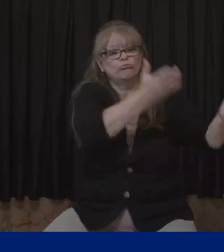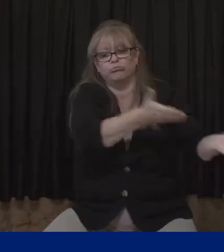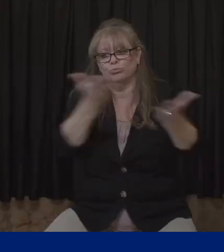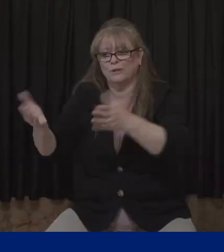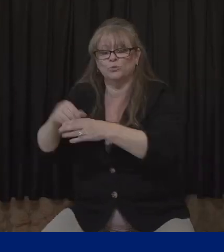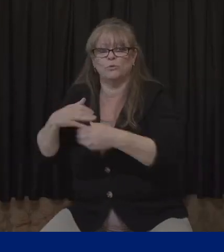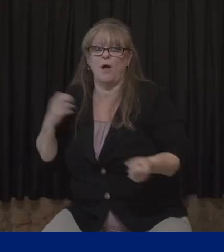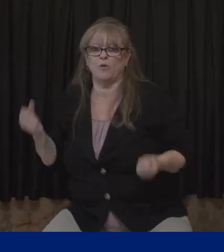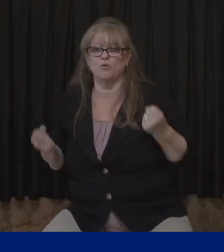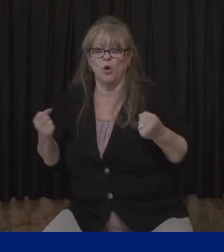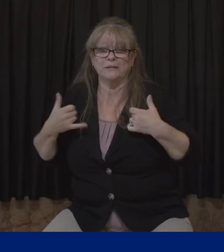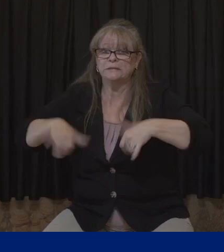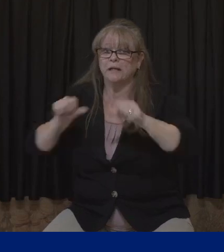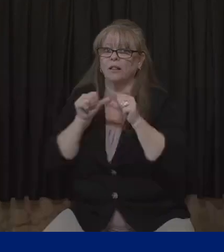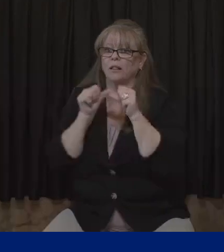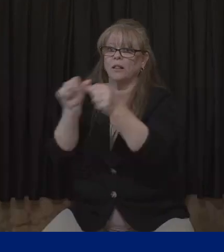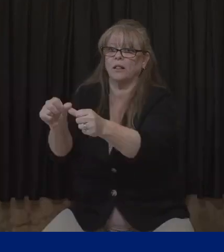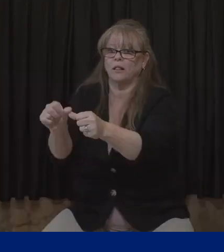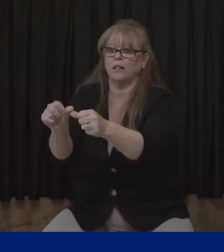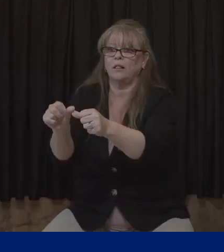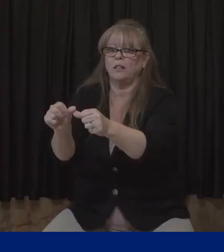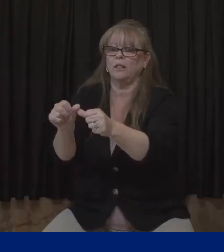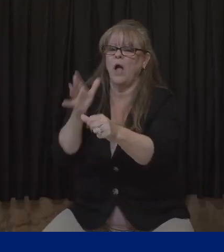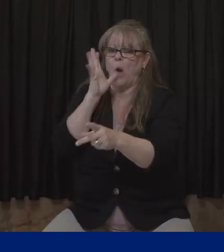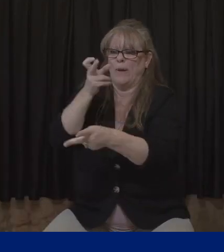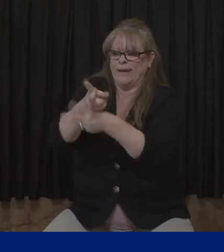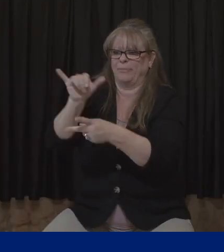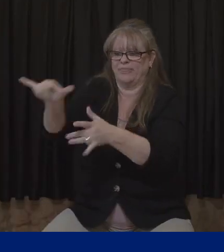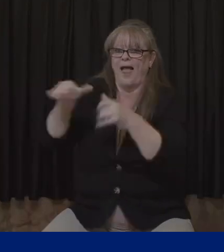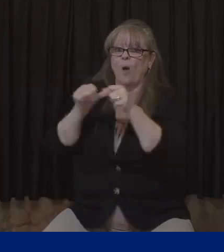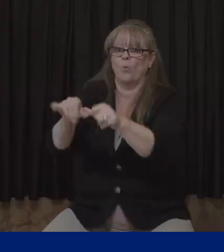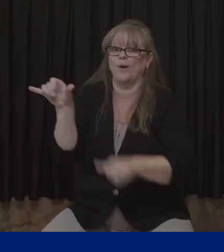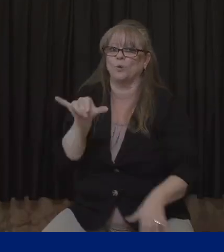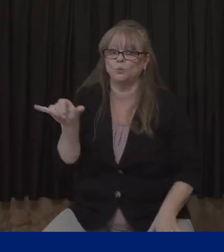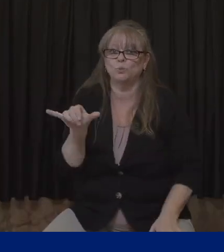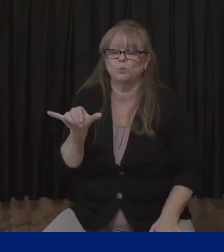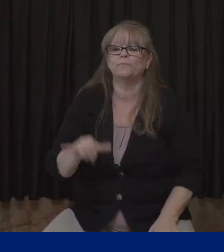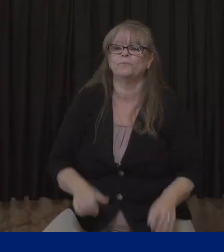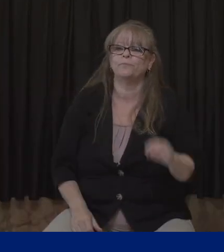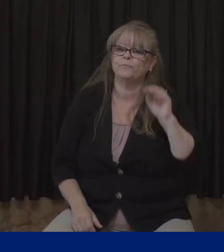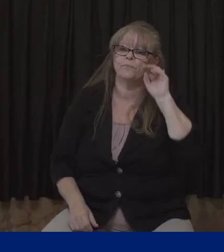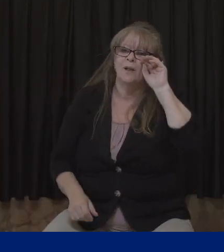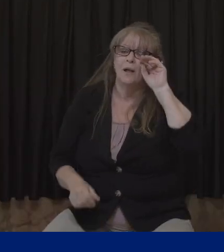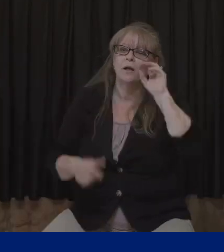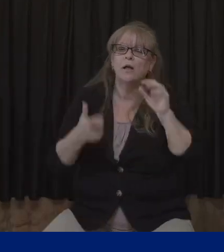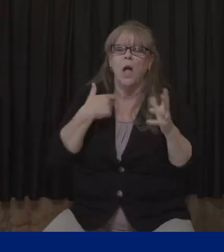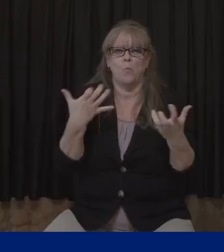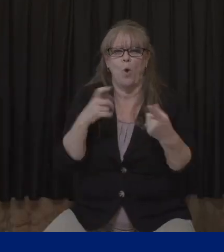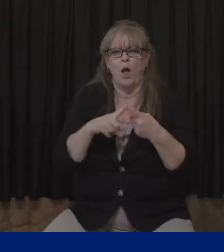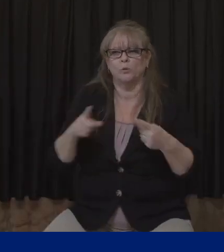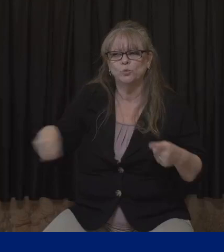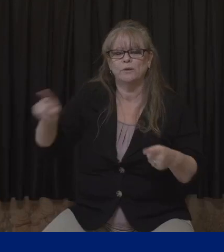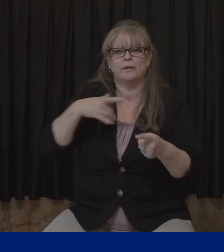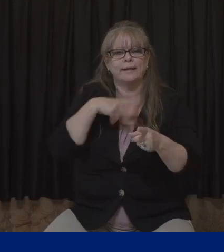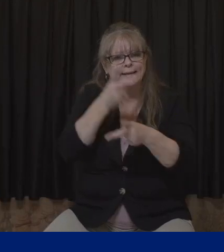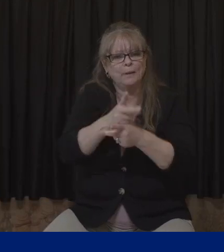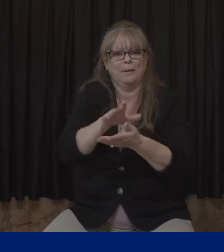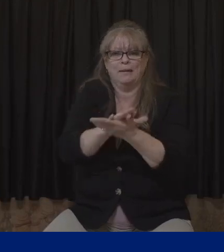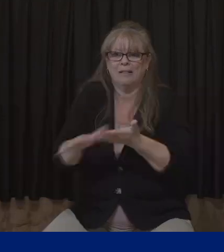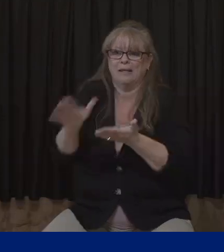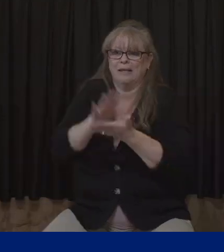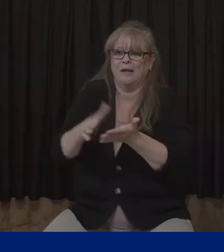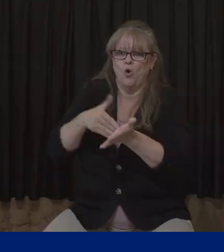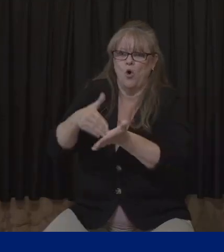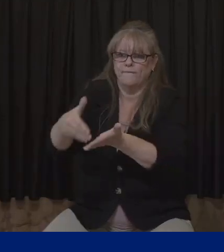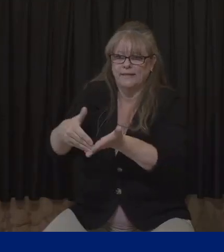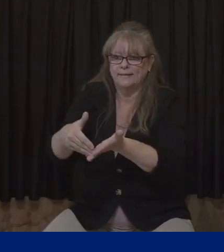that curbside pickup and delivery where they can. Elevate and increase the frequency of cleaning practices in stores. Conduct daily